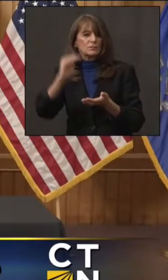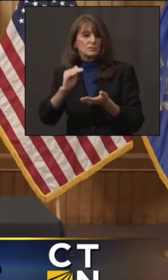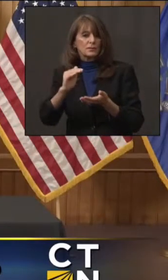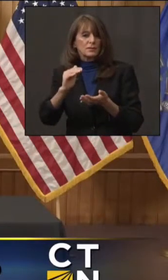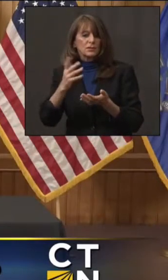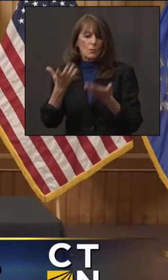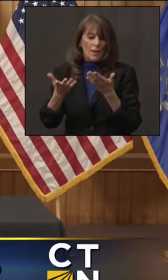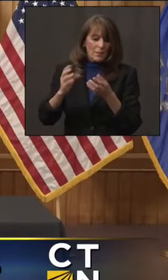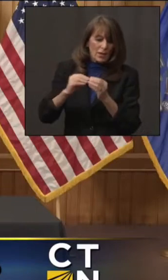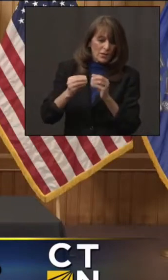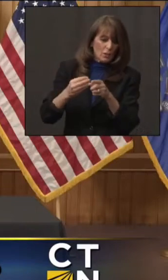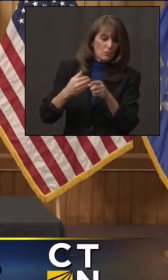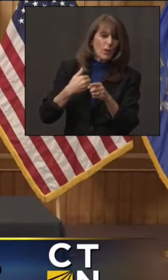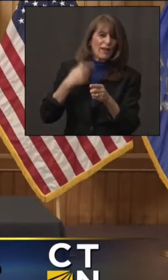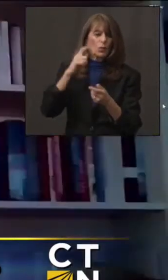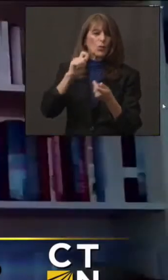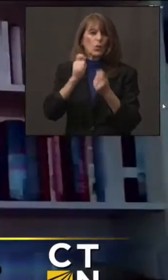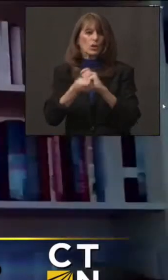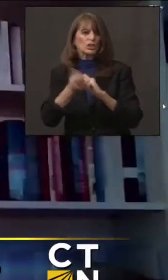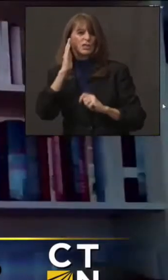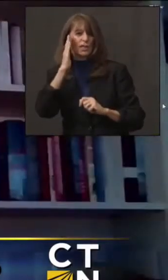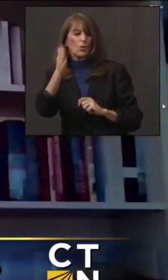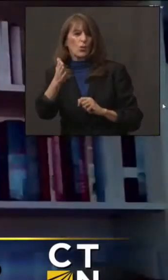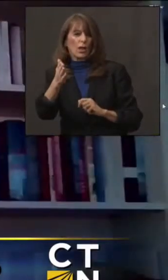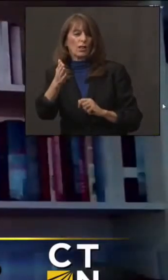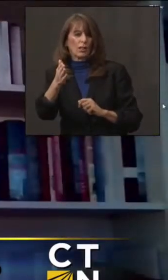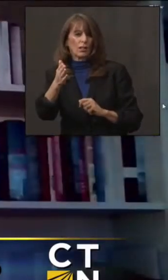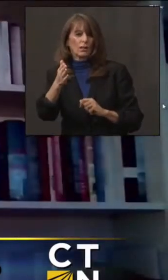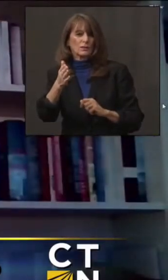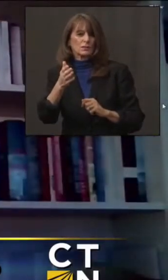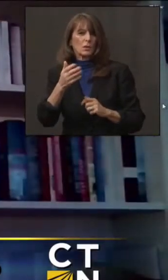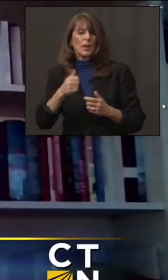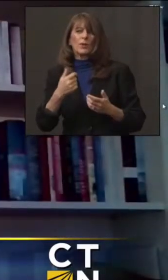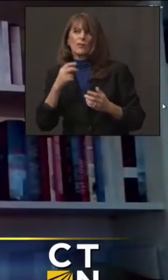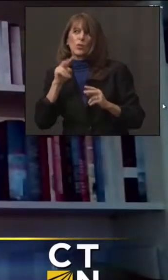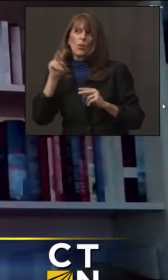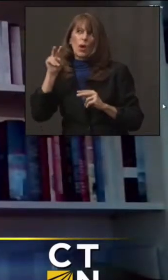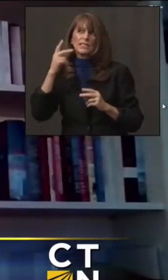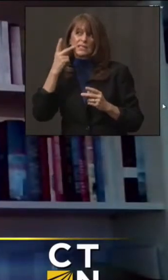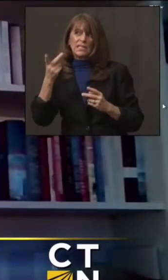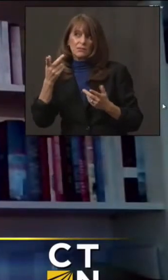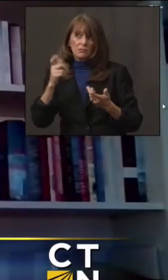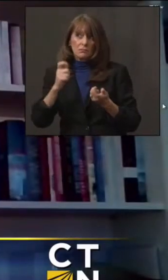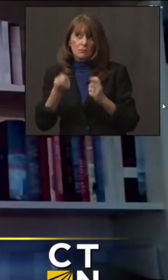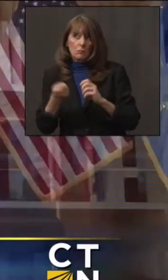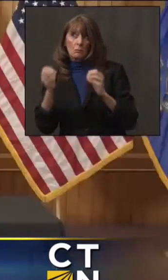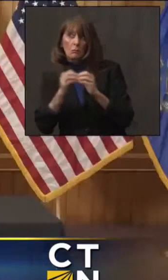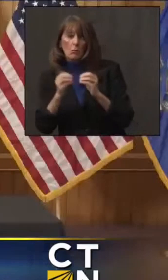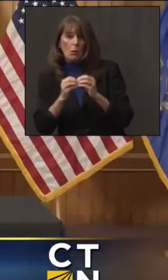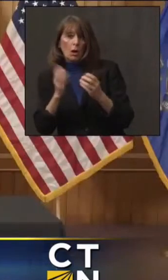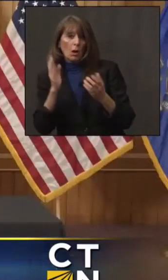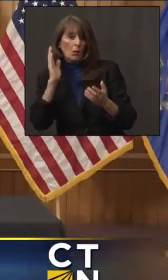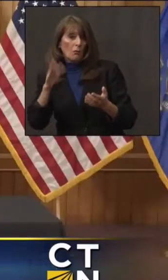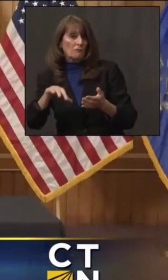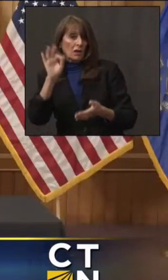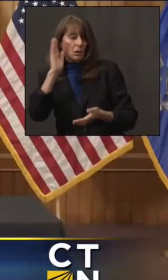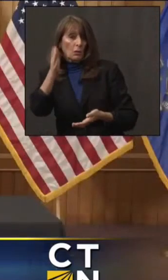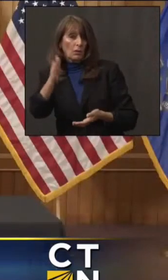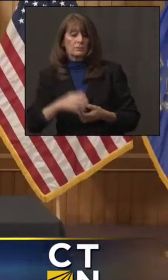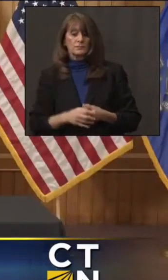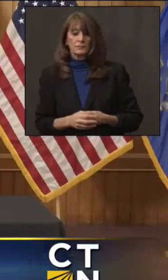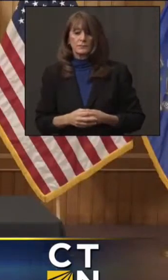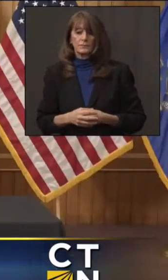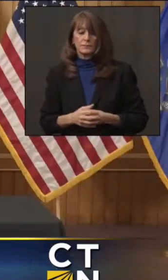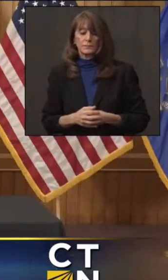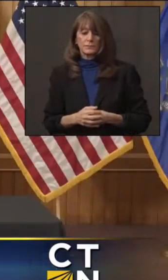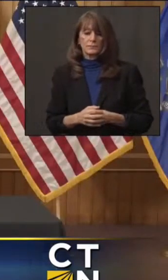already reflect that. So we'll need to follow up and see if there's any change in what we're expecting. Yeah, fingers crossed on that. And Mr. Governor,